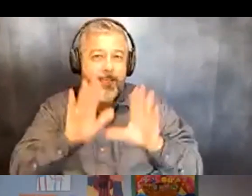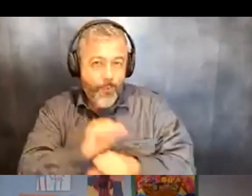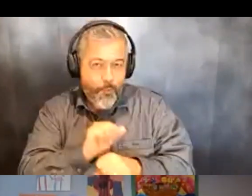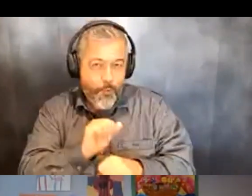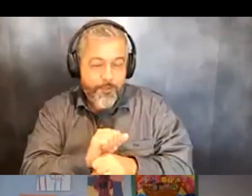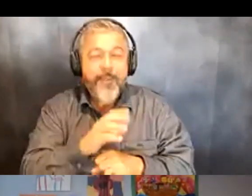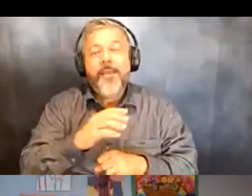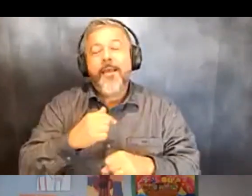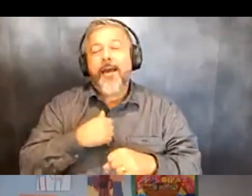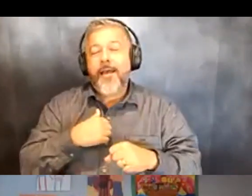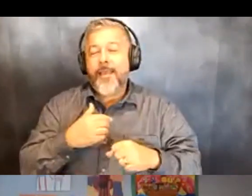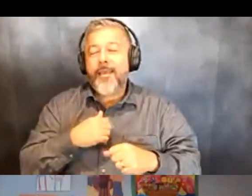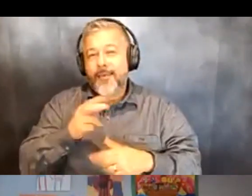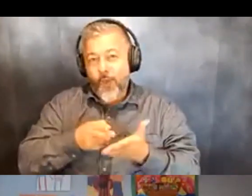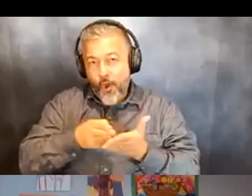helping